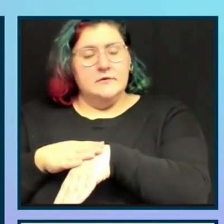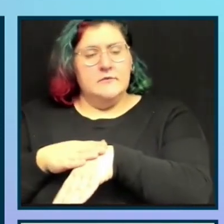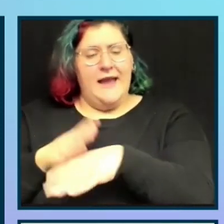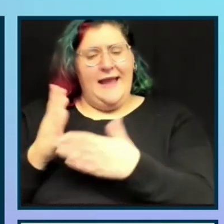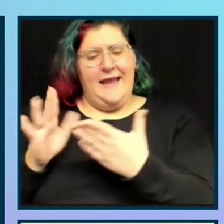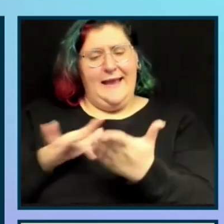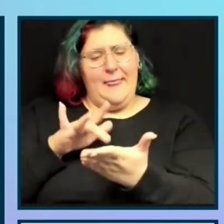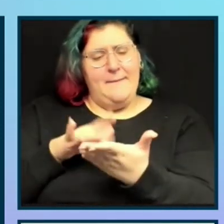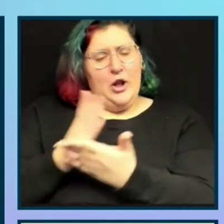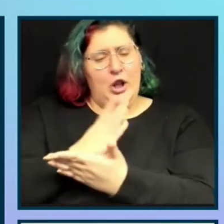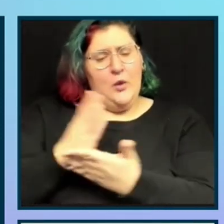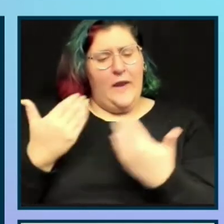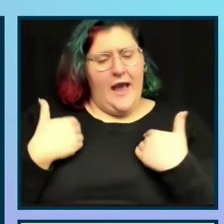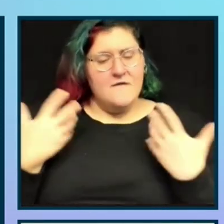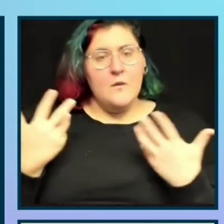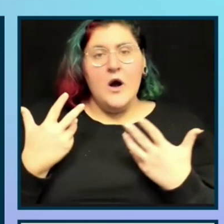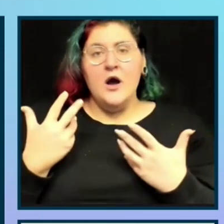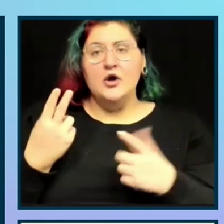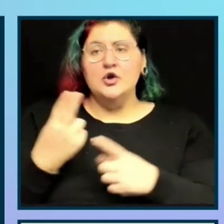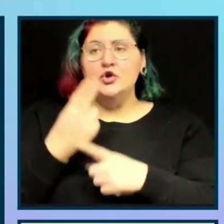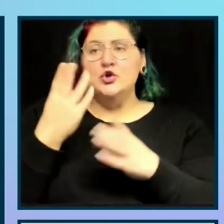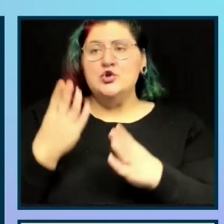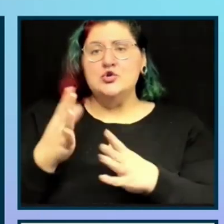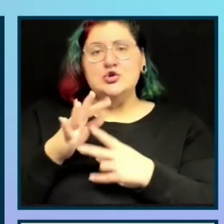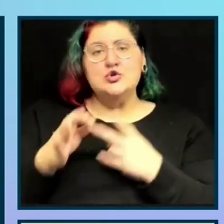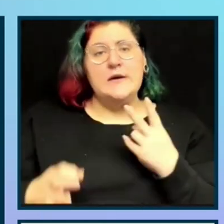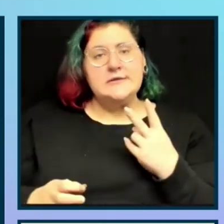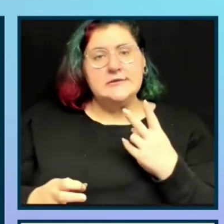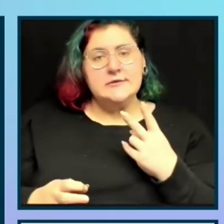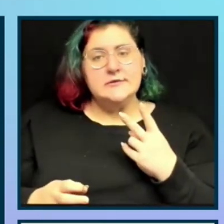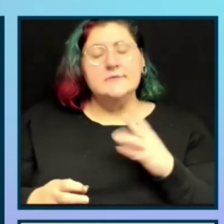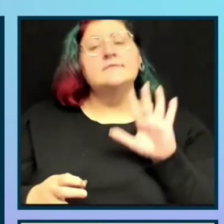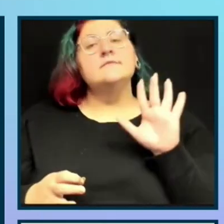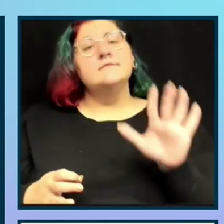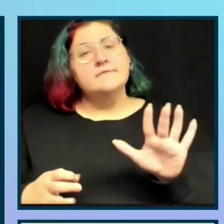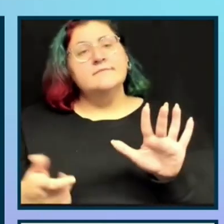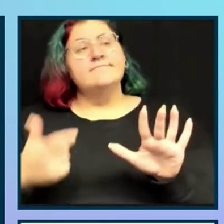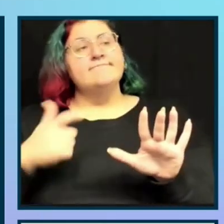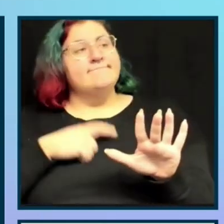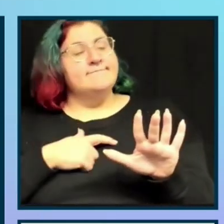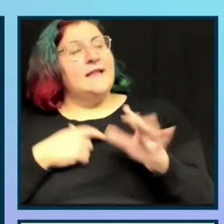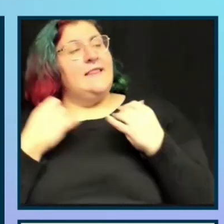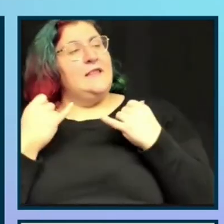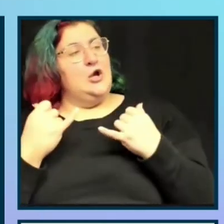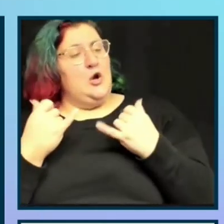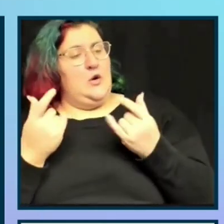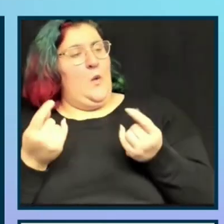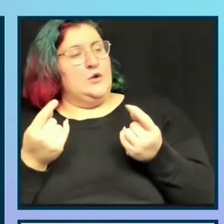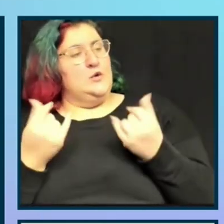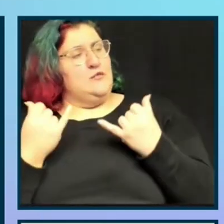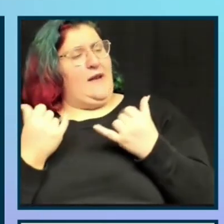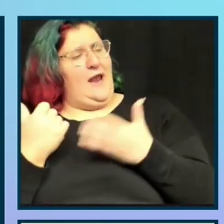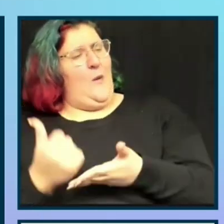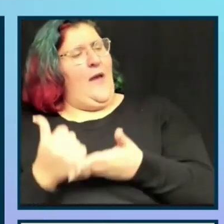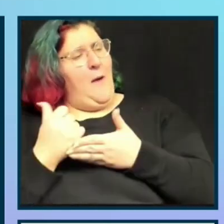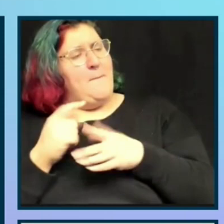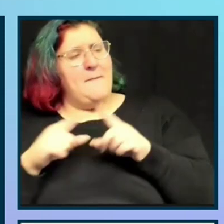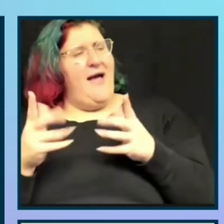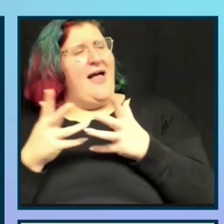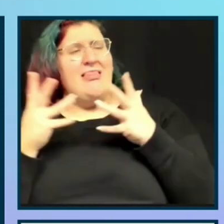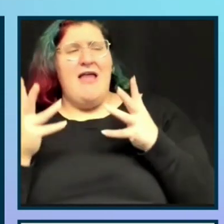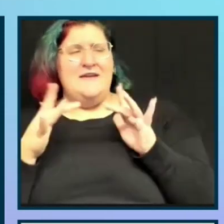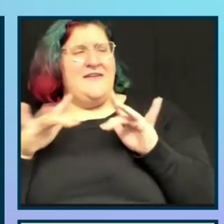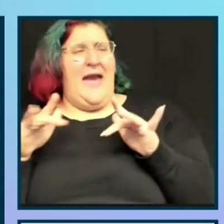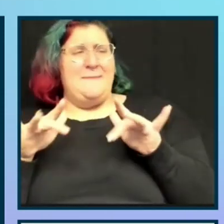While these current practices are helpful, there are still many gaps within all of the zones. In 2020,